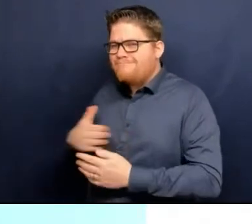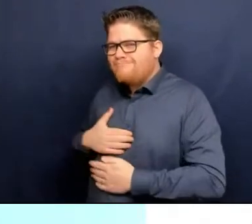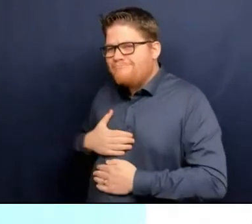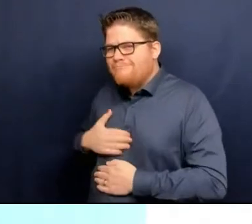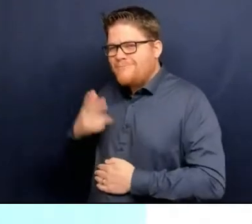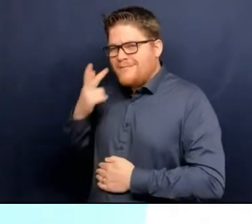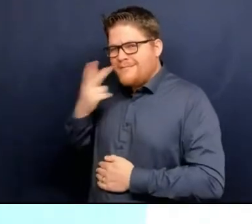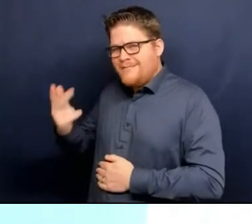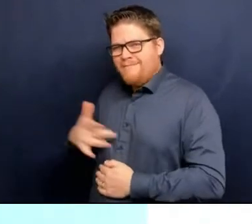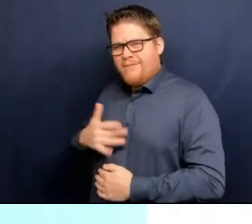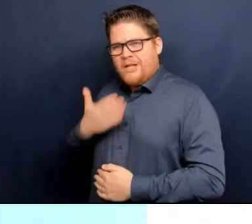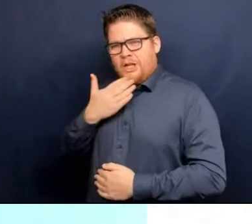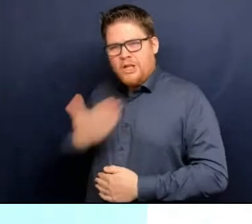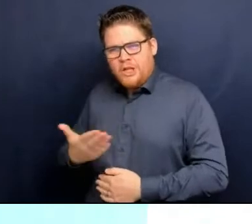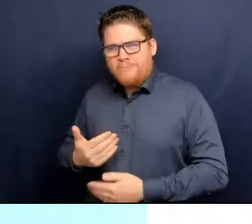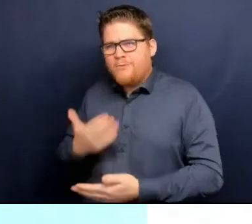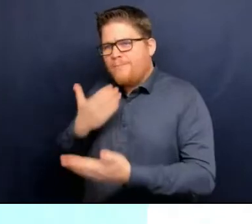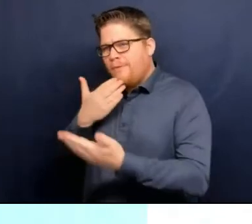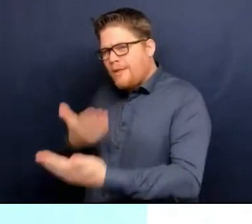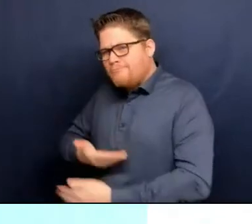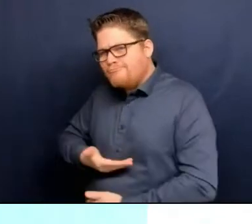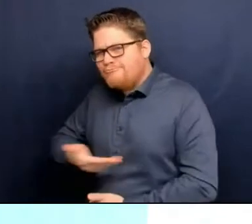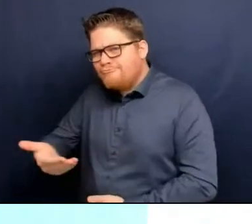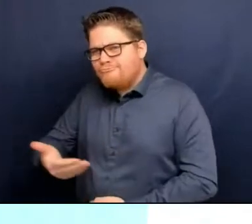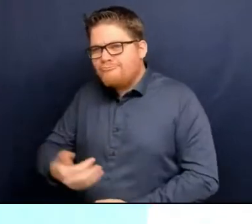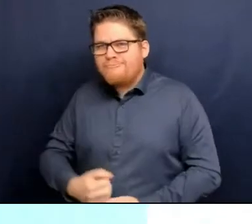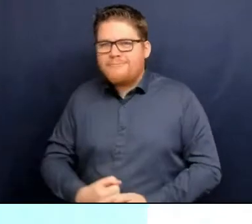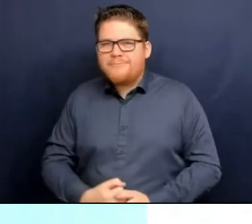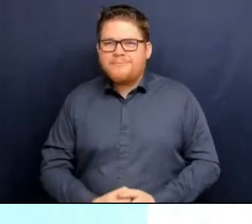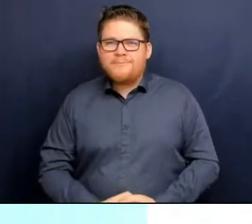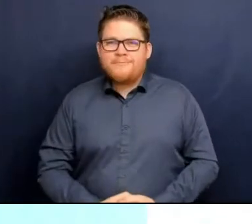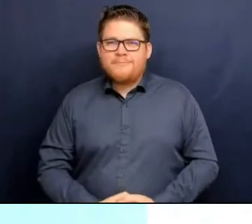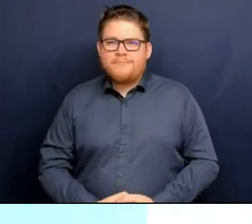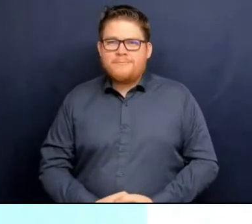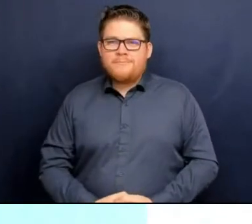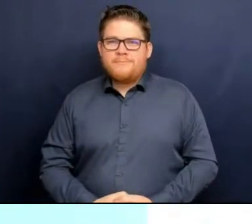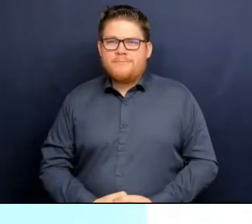It's a very special day with a very special declaration.